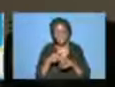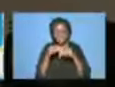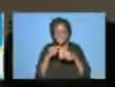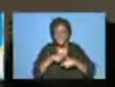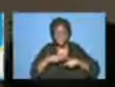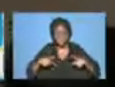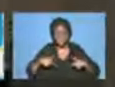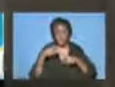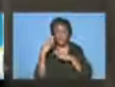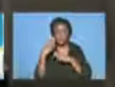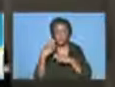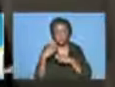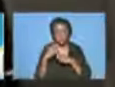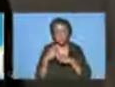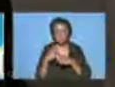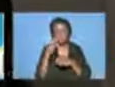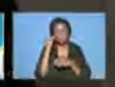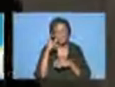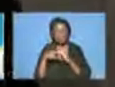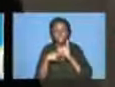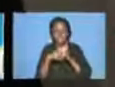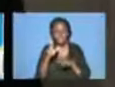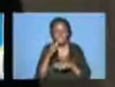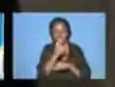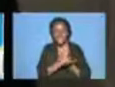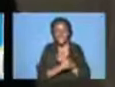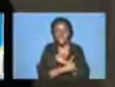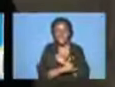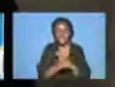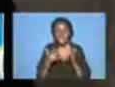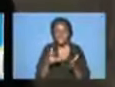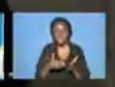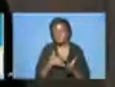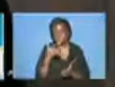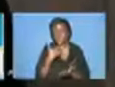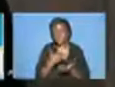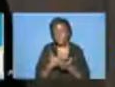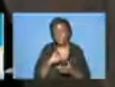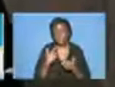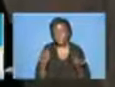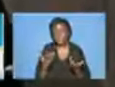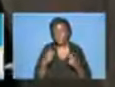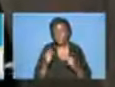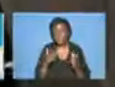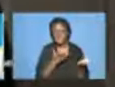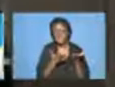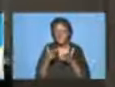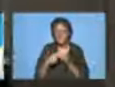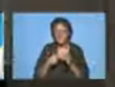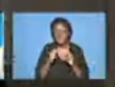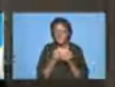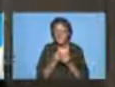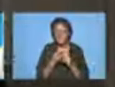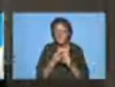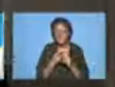that you represent your country. It feels good, you know, I'm here to try to get this team to the Olympics, and that's the main goal, you know, you can't be satisfied by